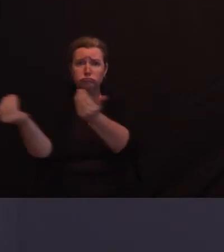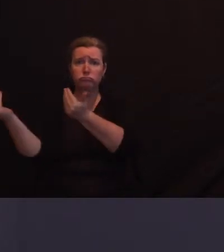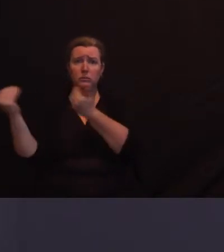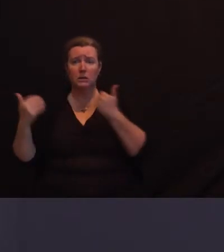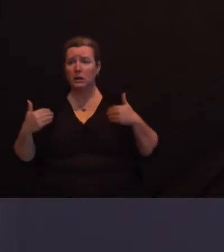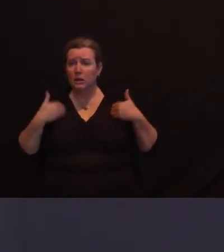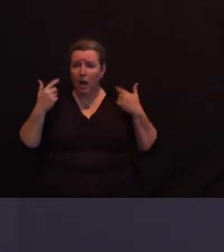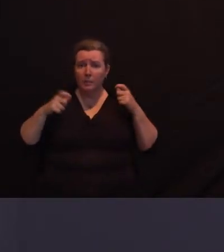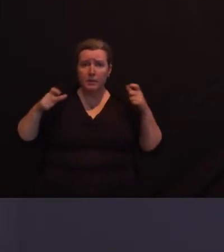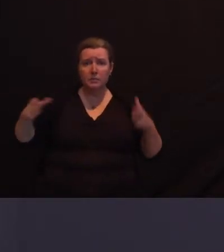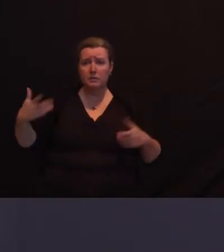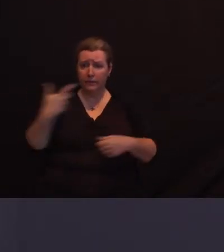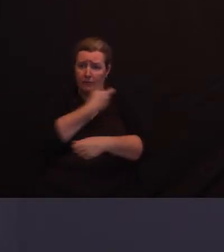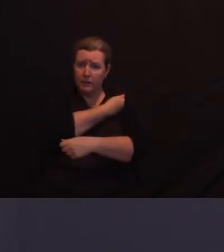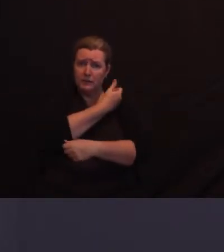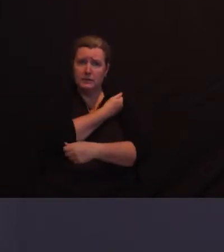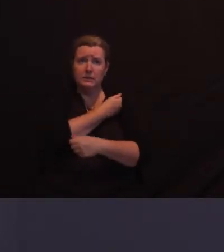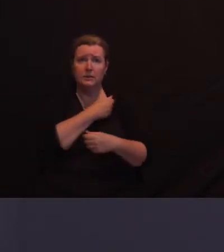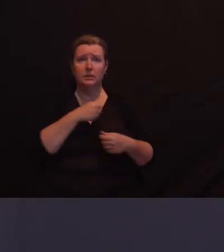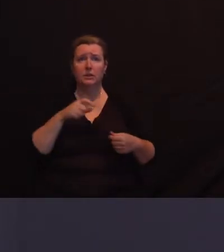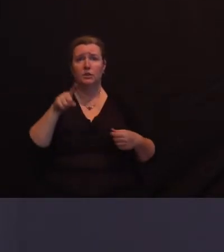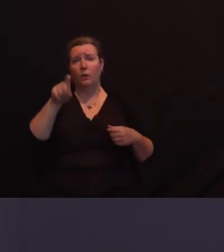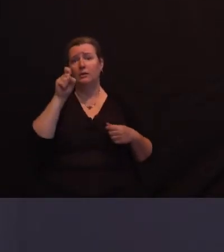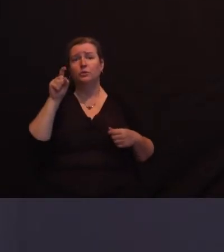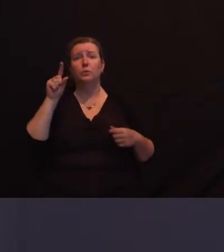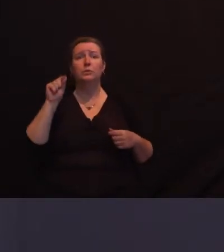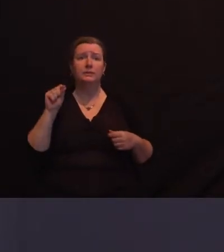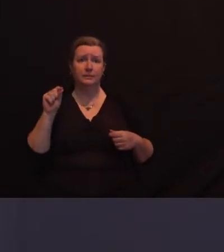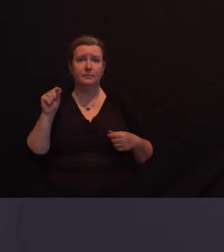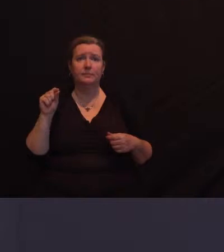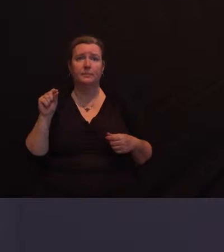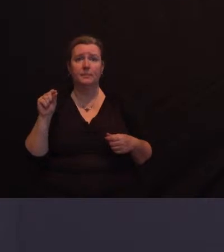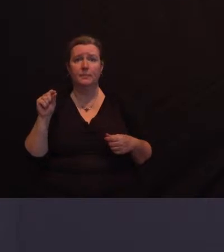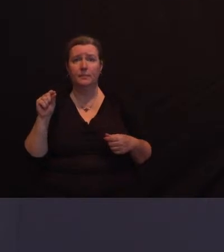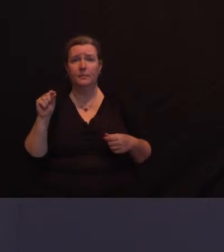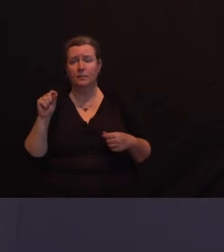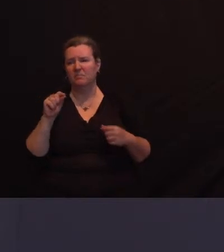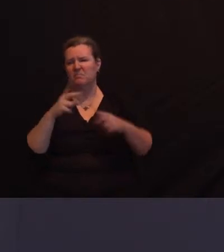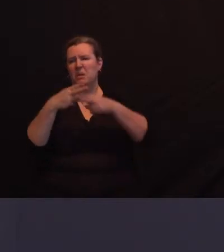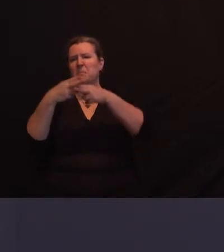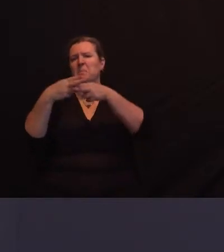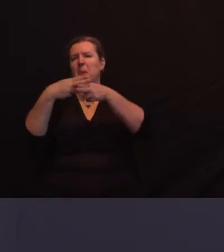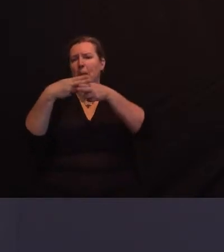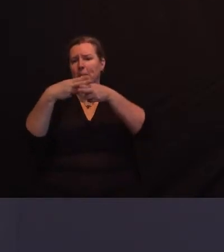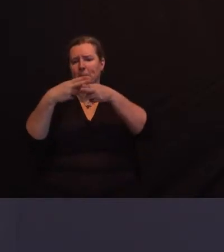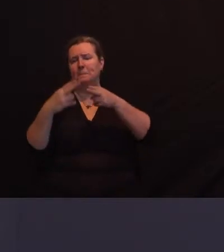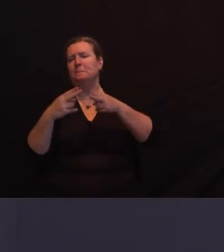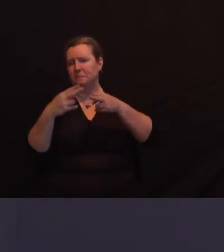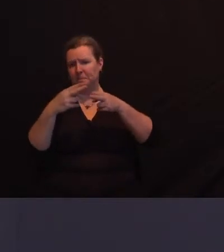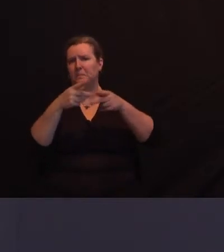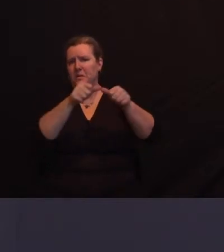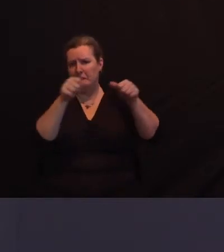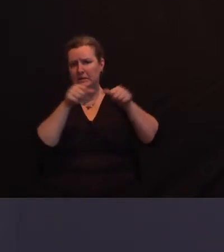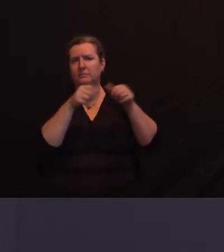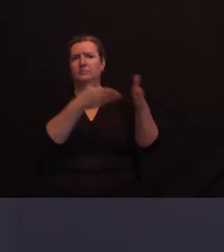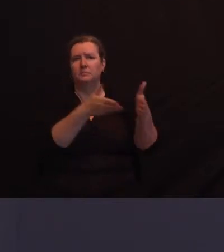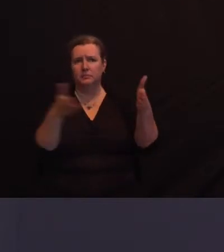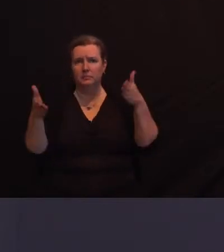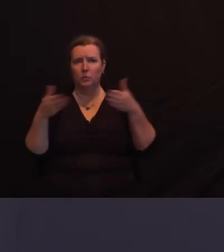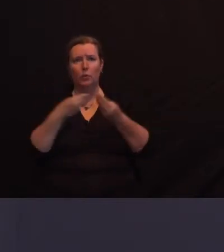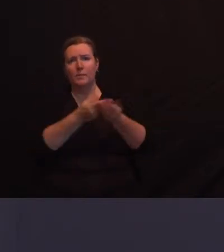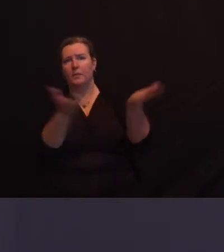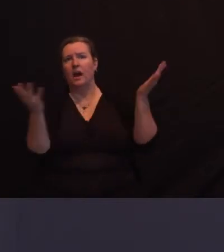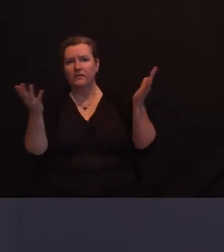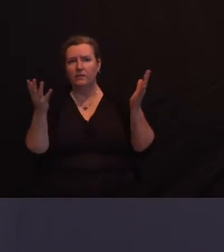pop-up sites and 20 static sites located in schools, and or expanding Pfizer to sites located